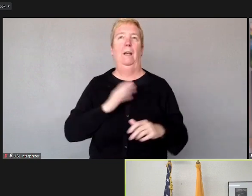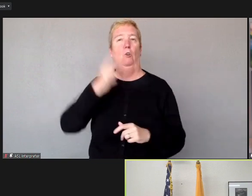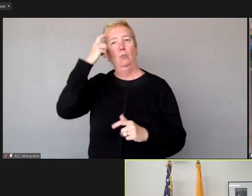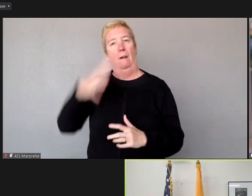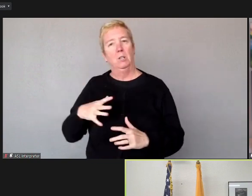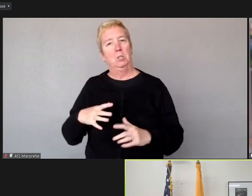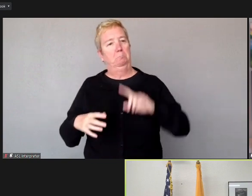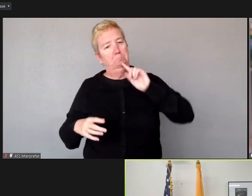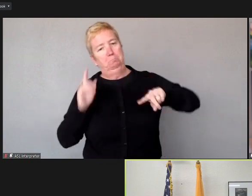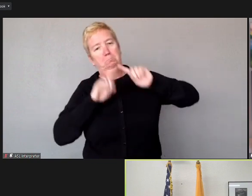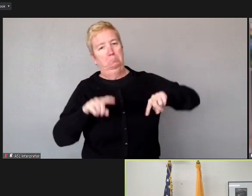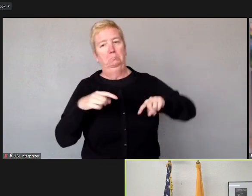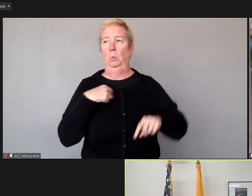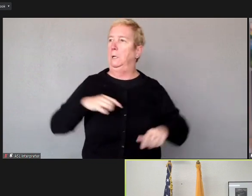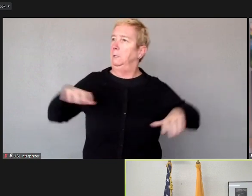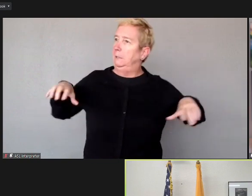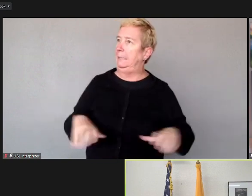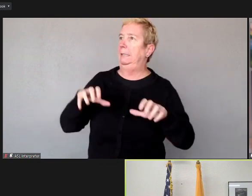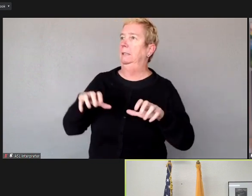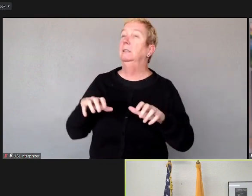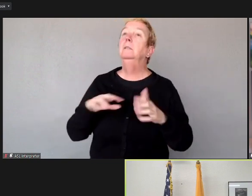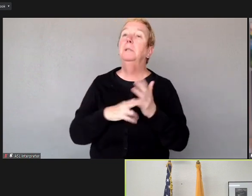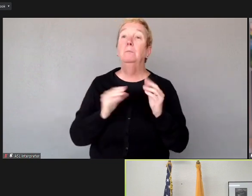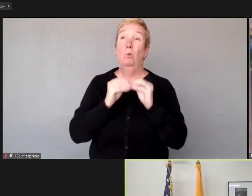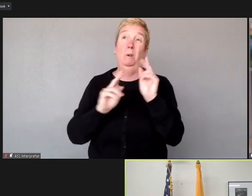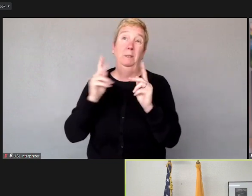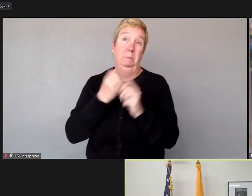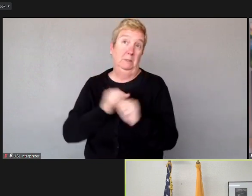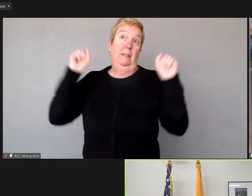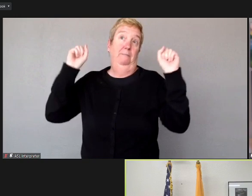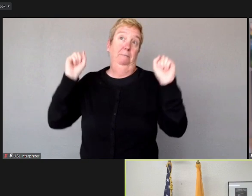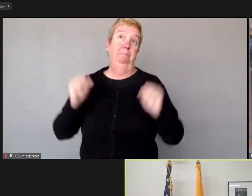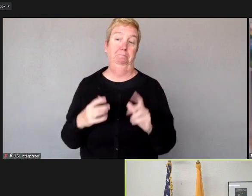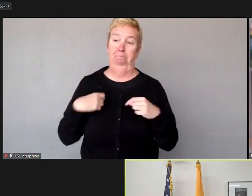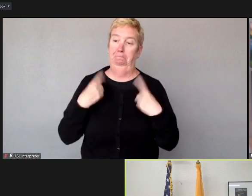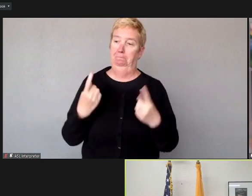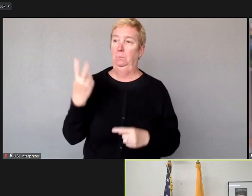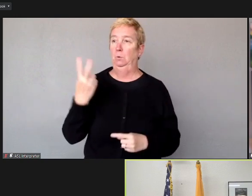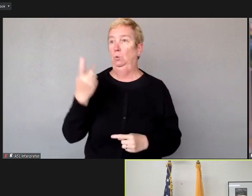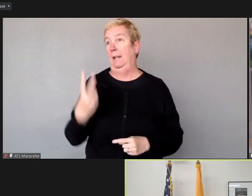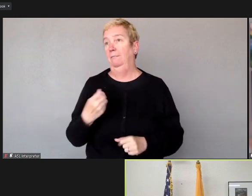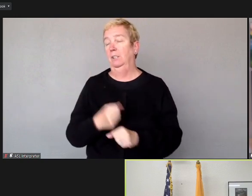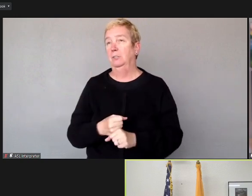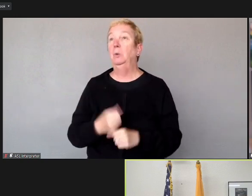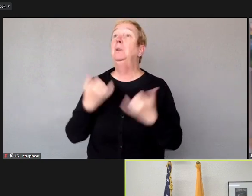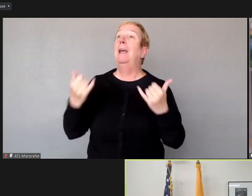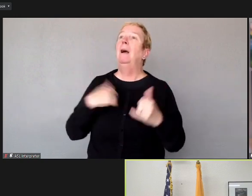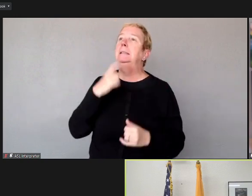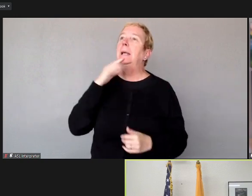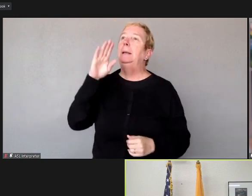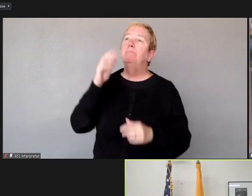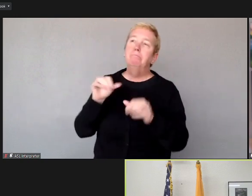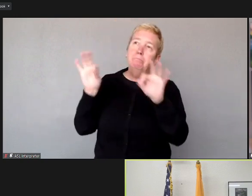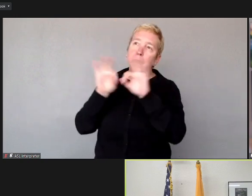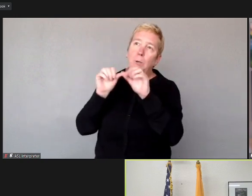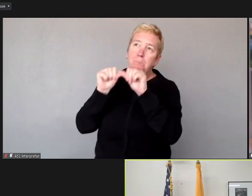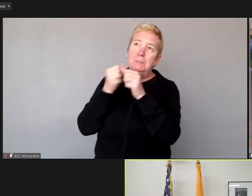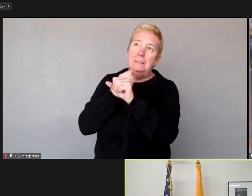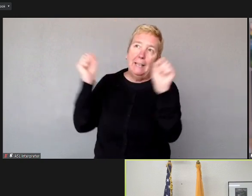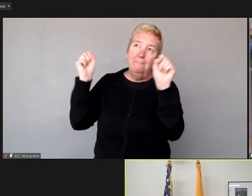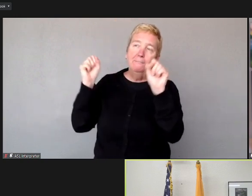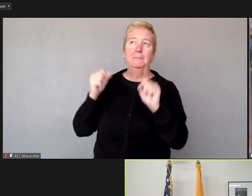directed all of us to do over the past 2.5 years. So with that, I'd just say be safe. There's still a role for your